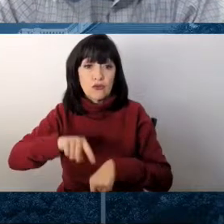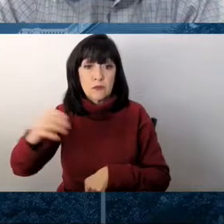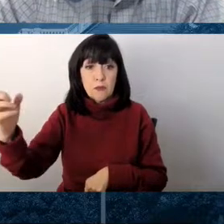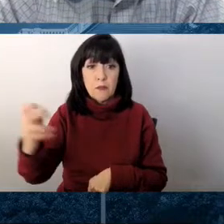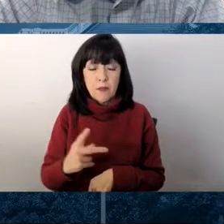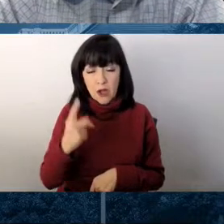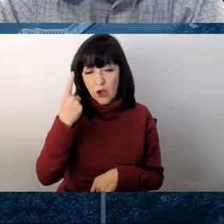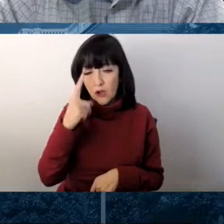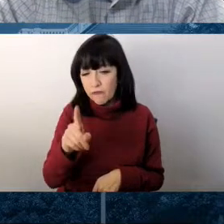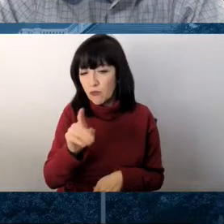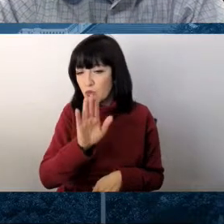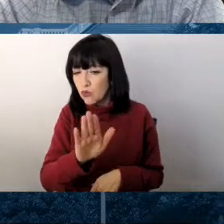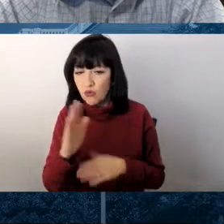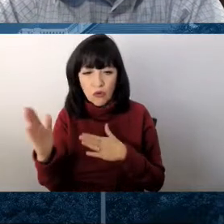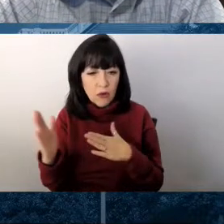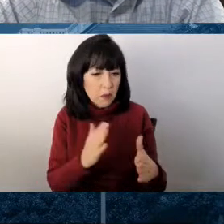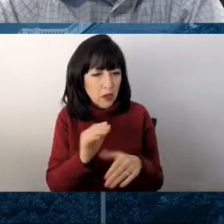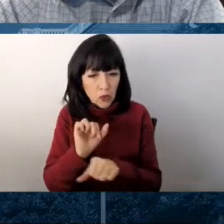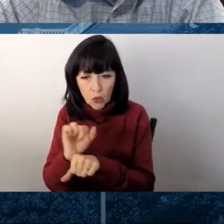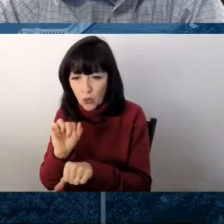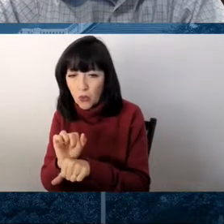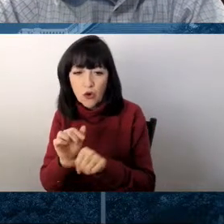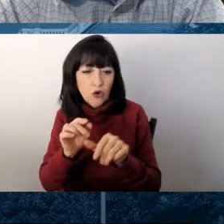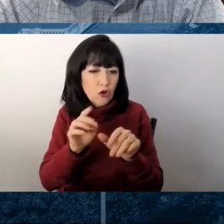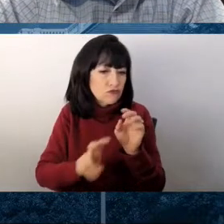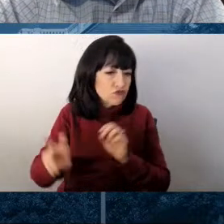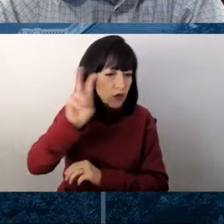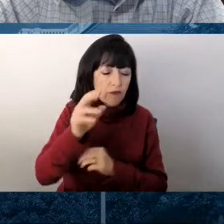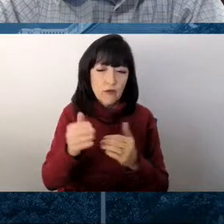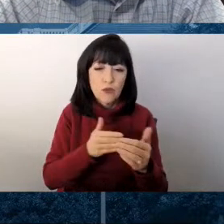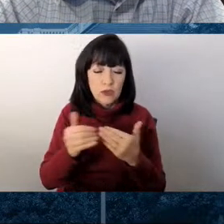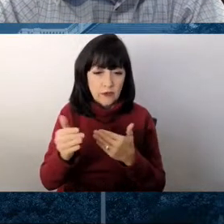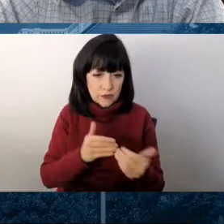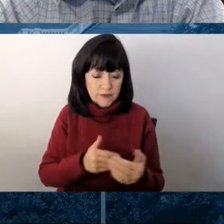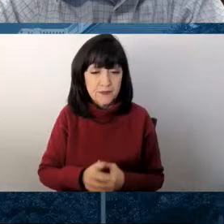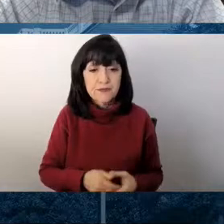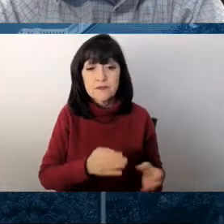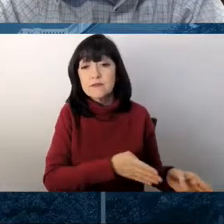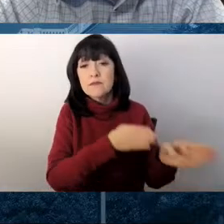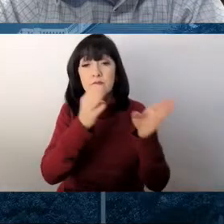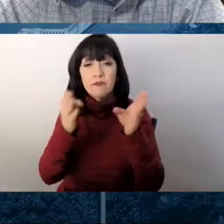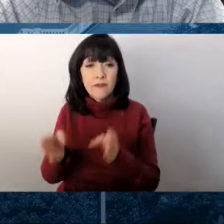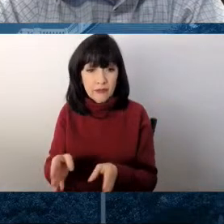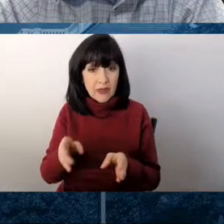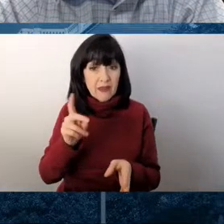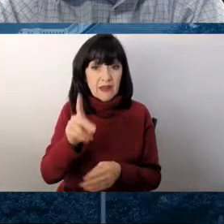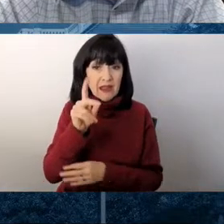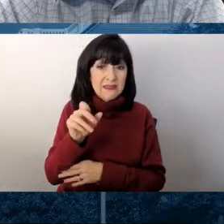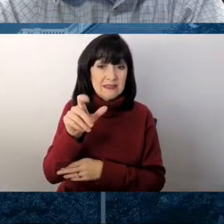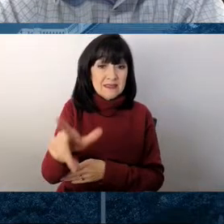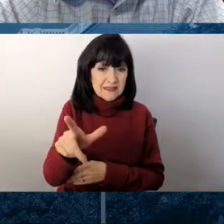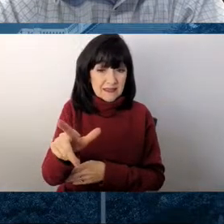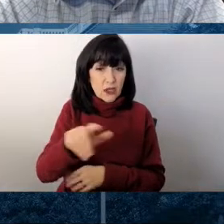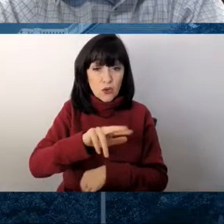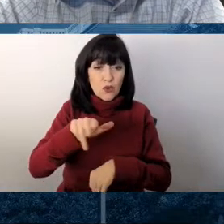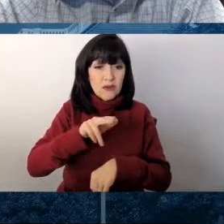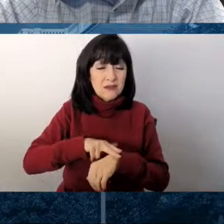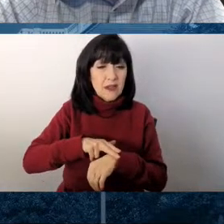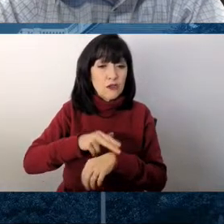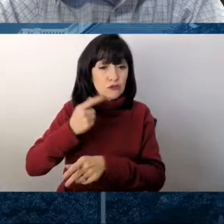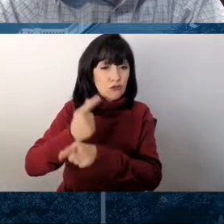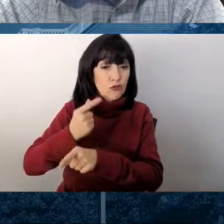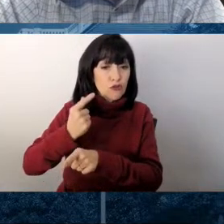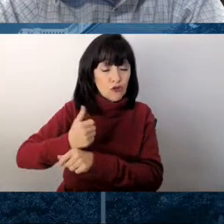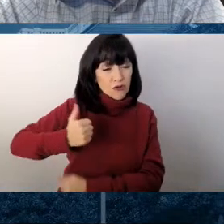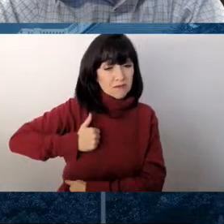Talking about the hospitals, the National Guard, we cannot thank them enough. I had the opportunity to talk to some of General Barry's folks just yesterday, as